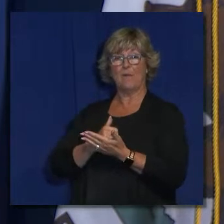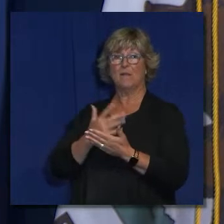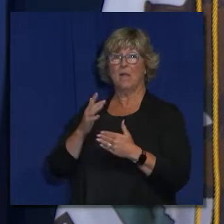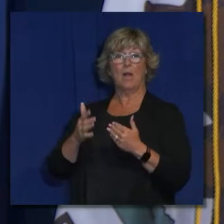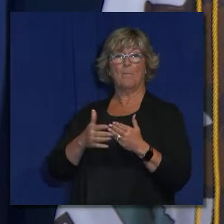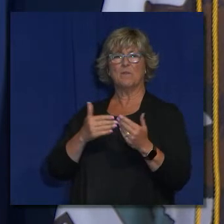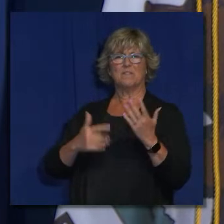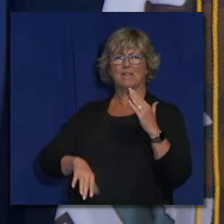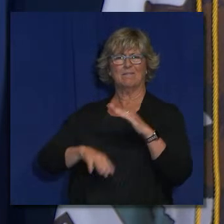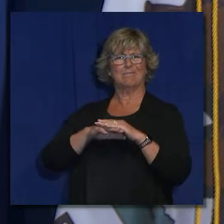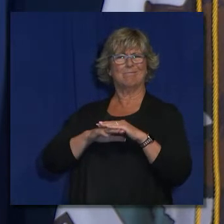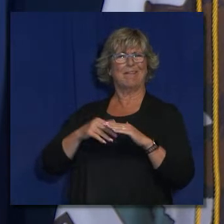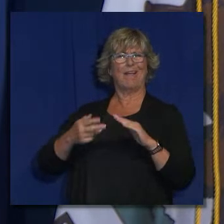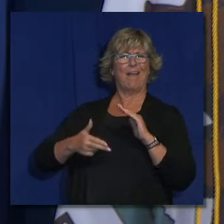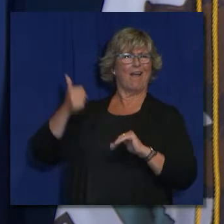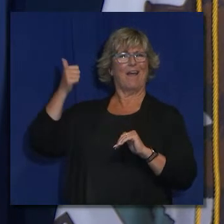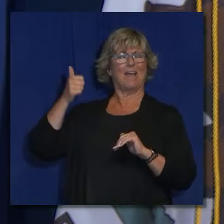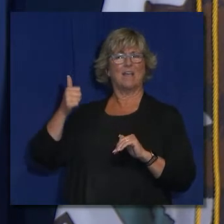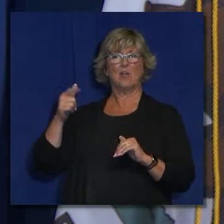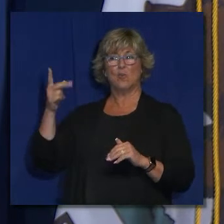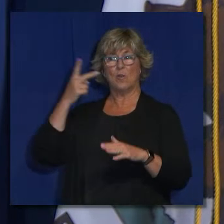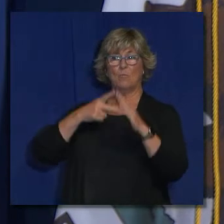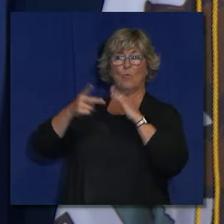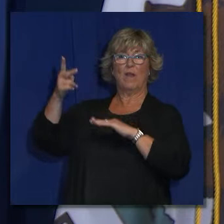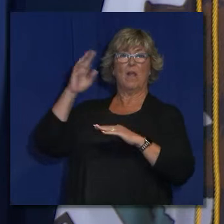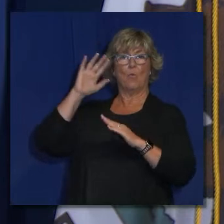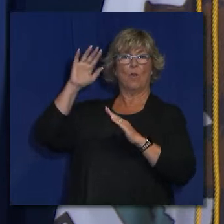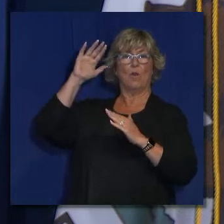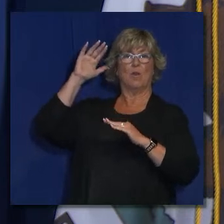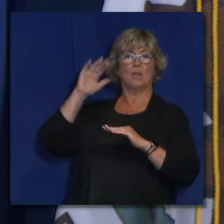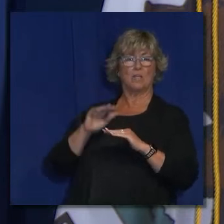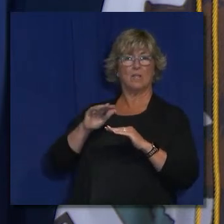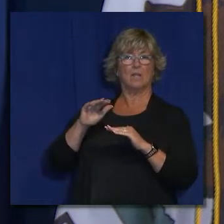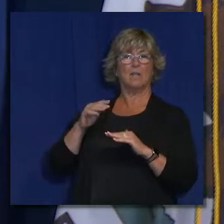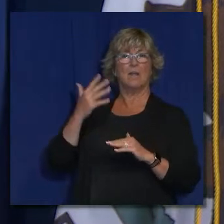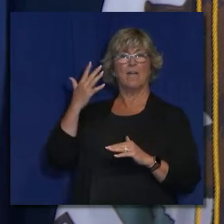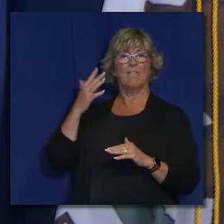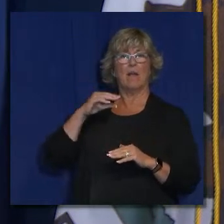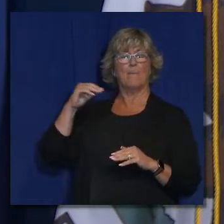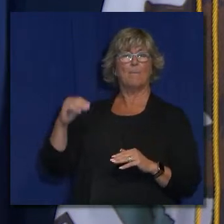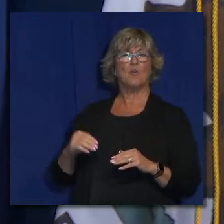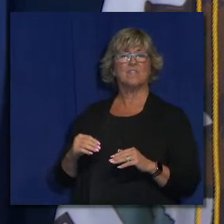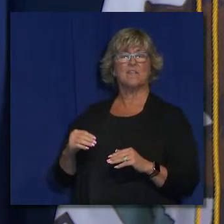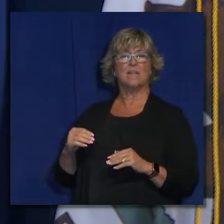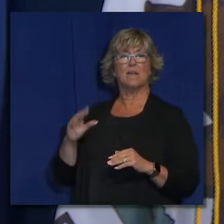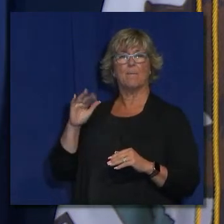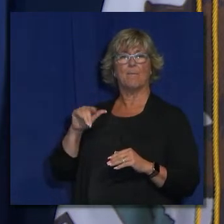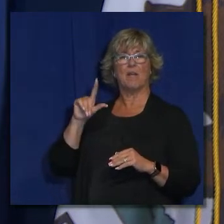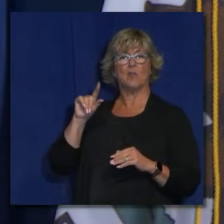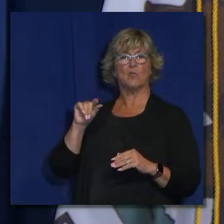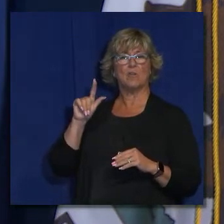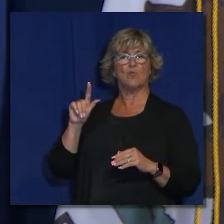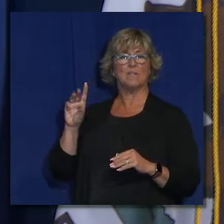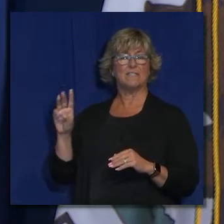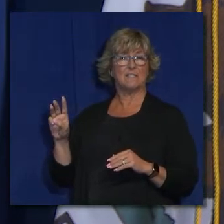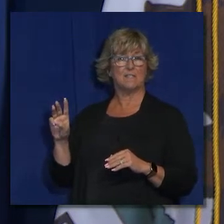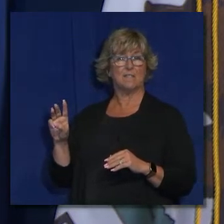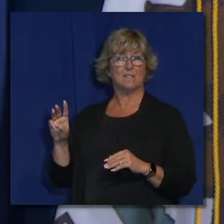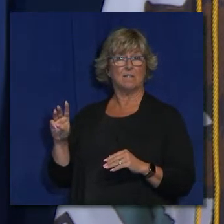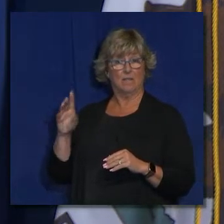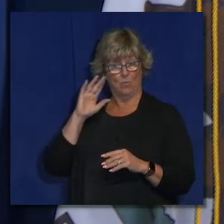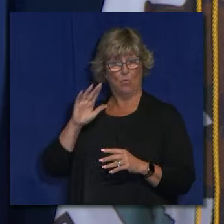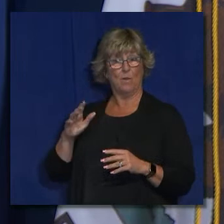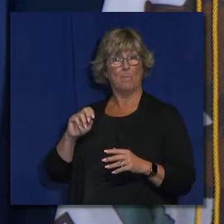all-time high. And you have that. You project that that's going to decline to about 5%, I think, by 2026. Is that going to